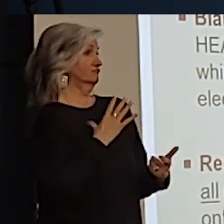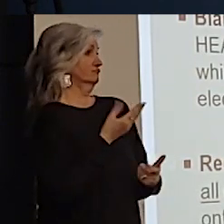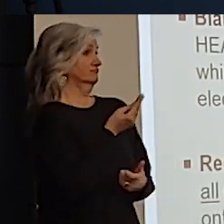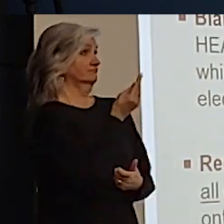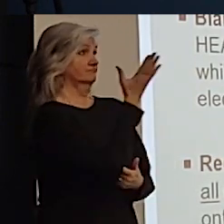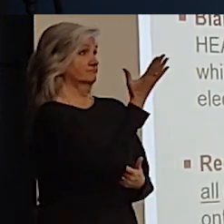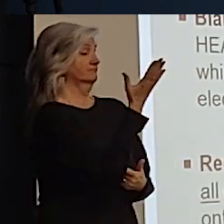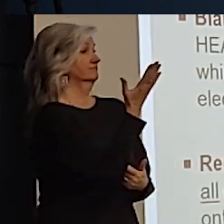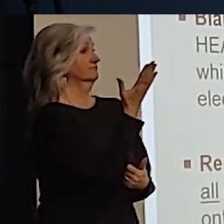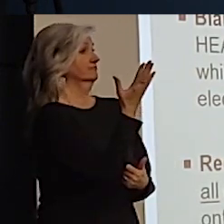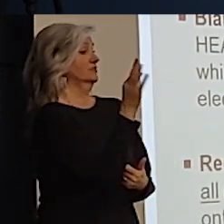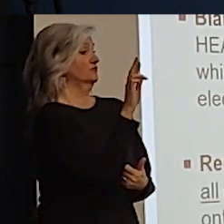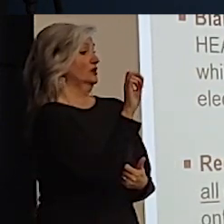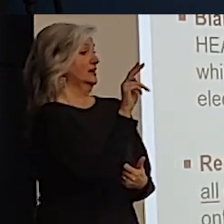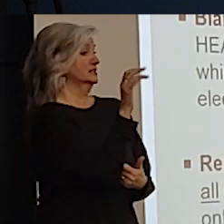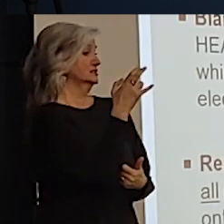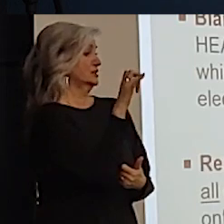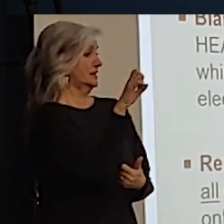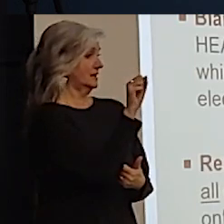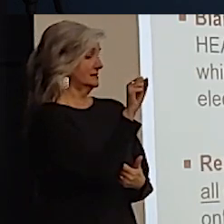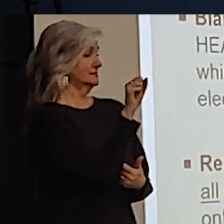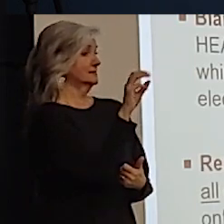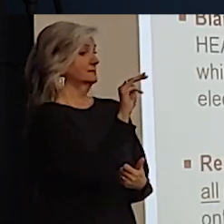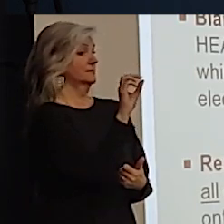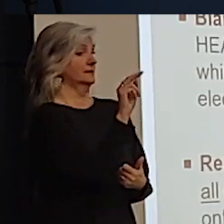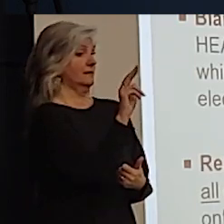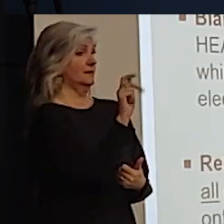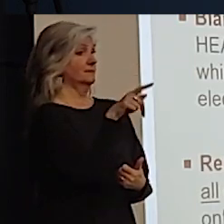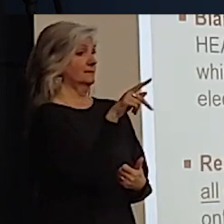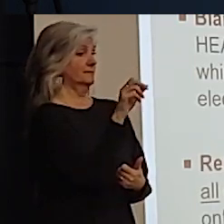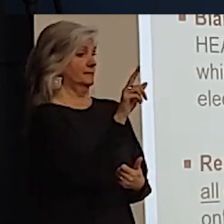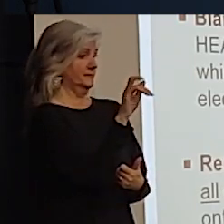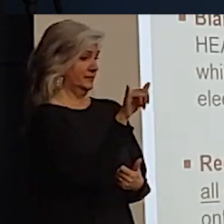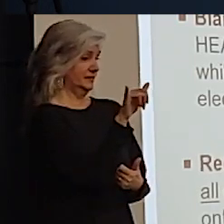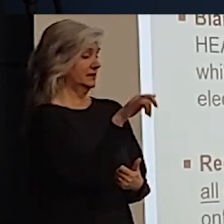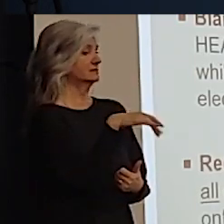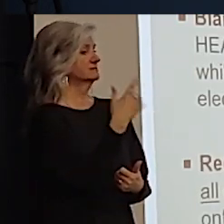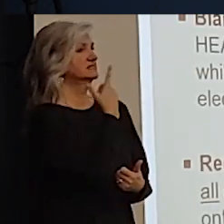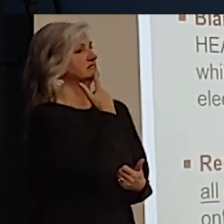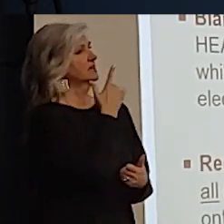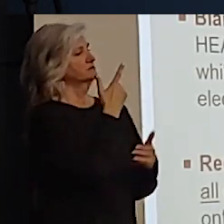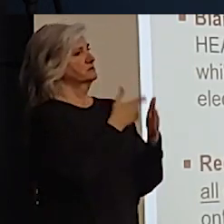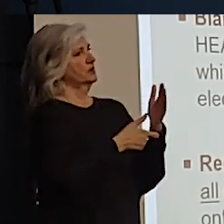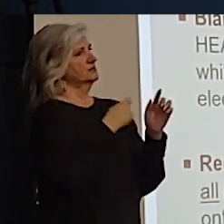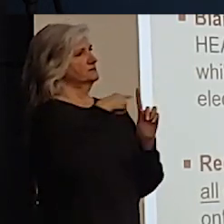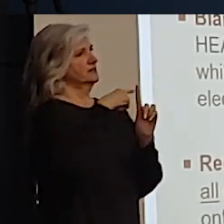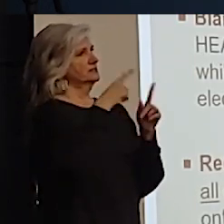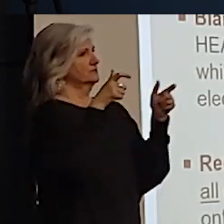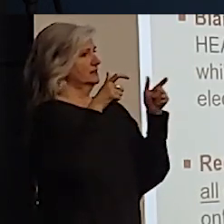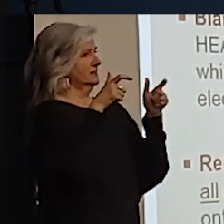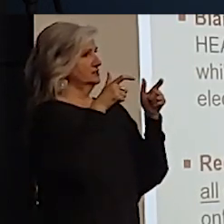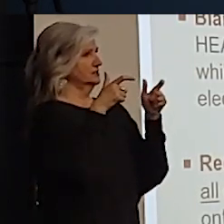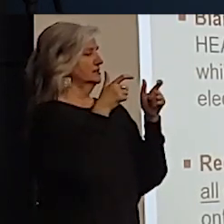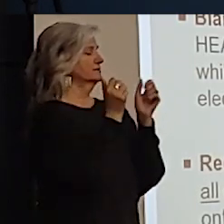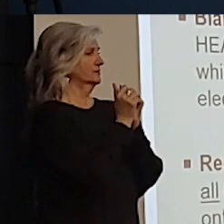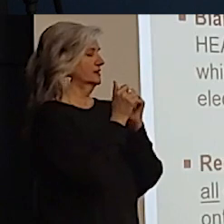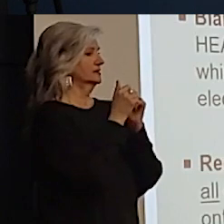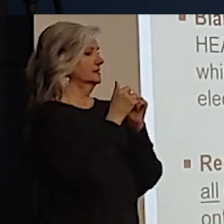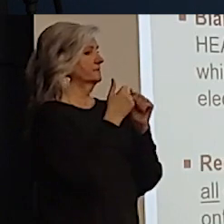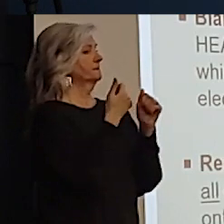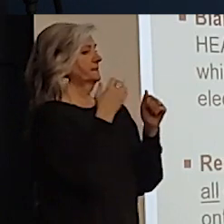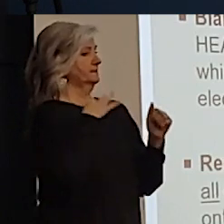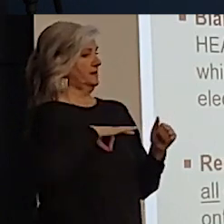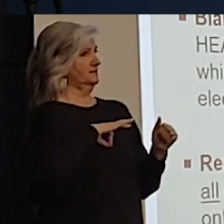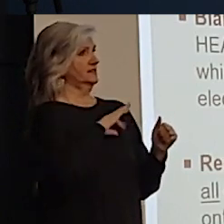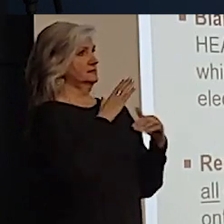monopolies, recognizing that there's a high cost of capital, but we also gave them what's known as cost plus regulation, where profit is built into